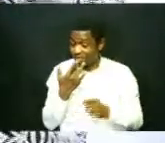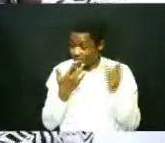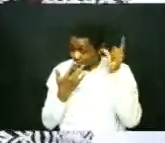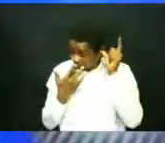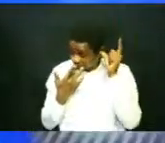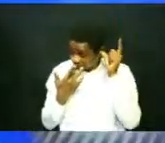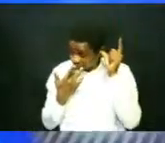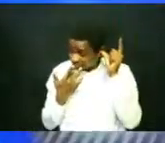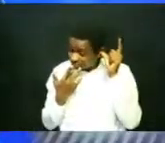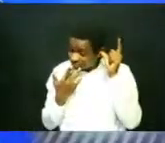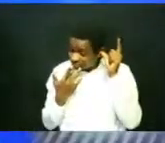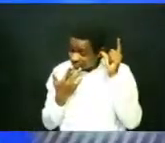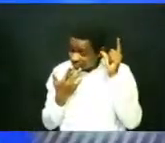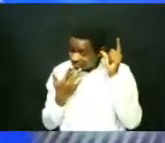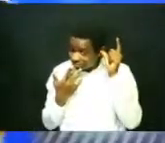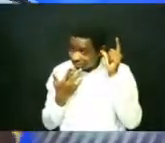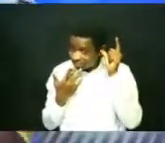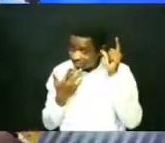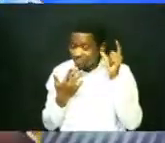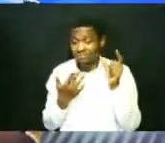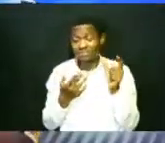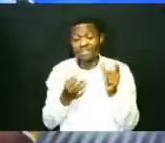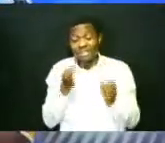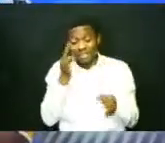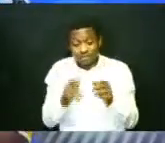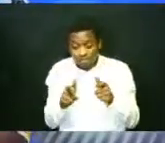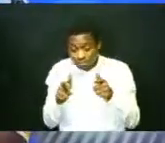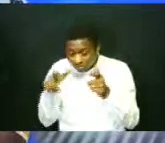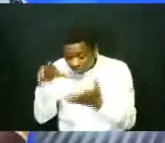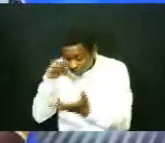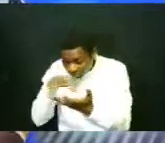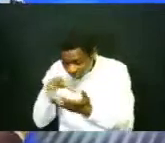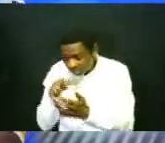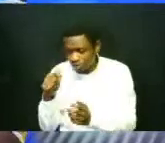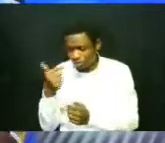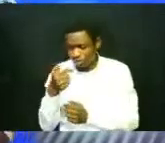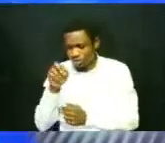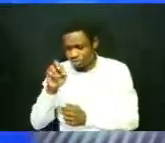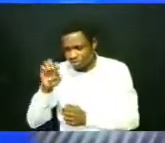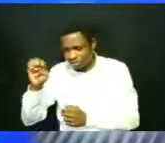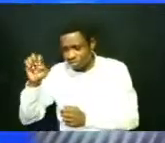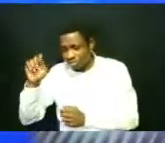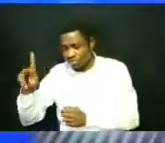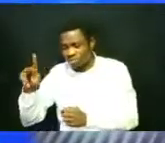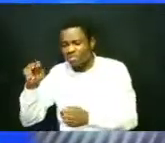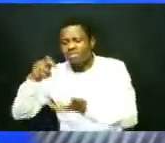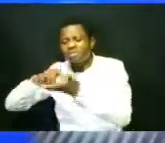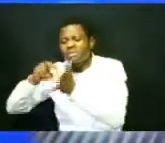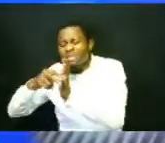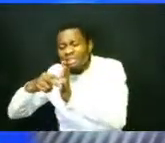favored. If you look at the Greek meaning, it means that